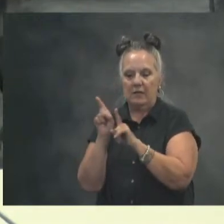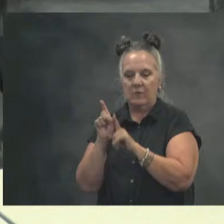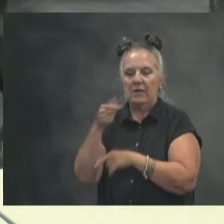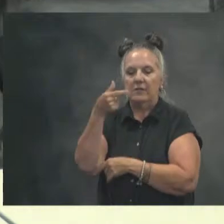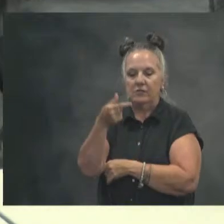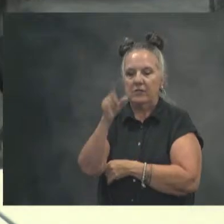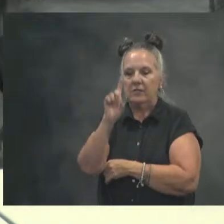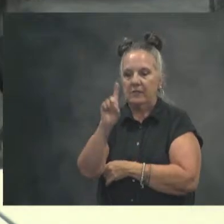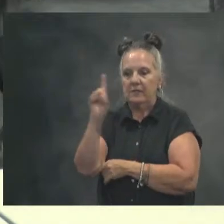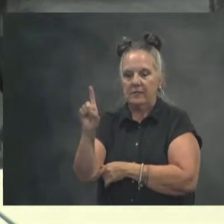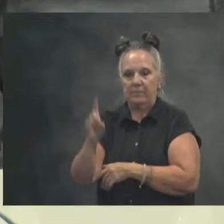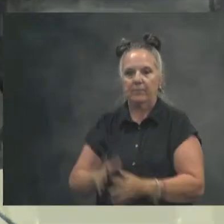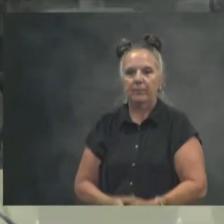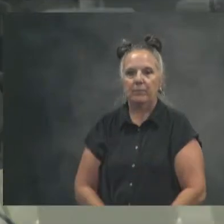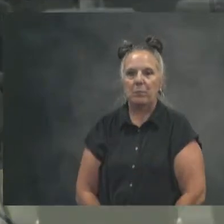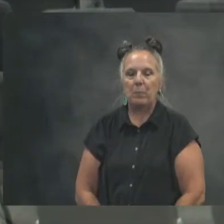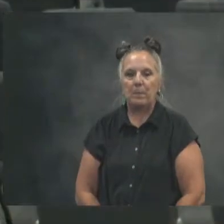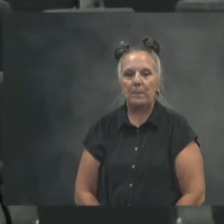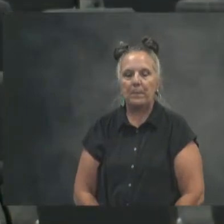GDD.